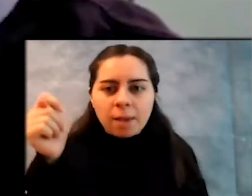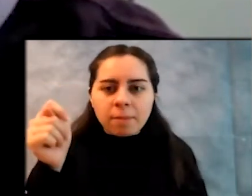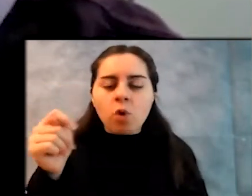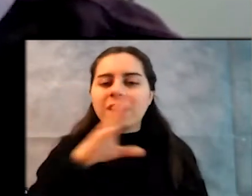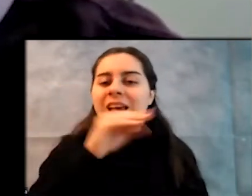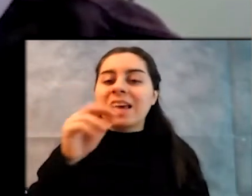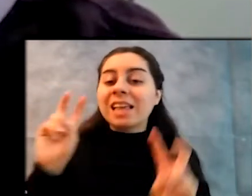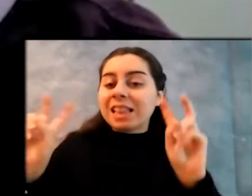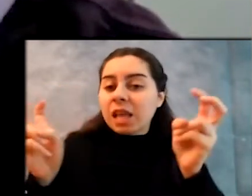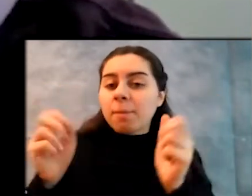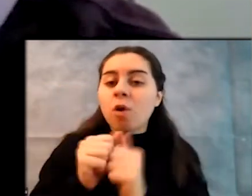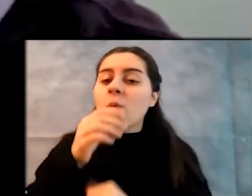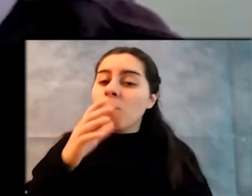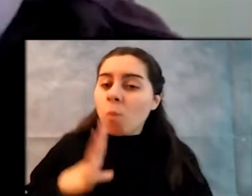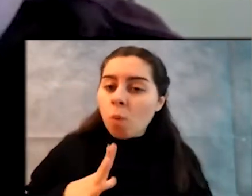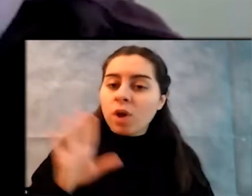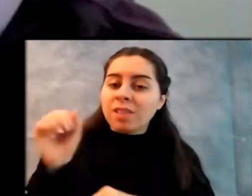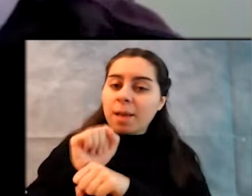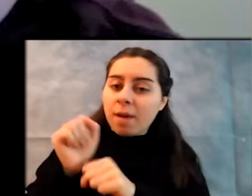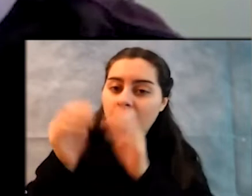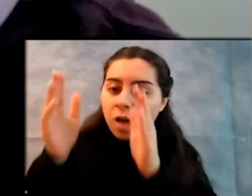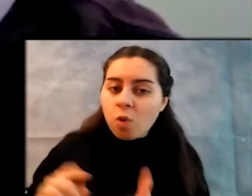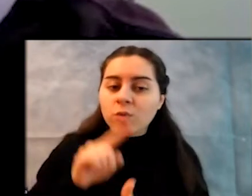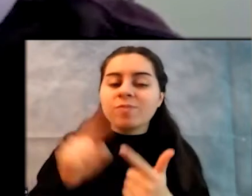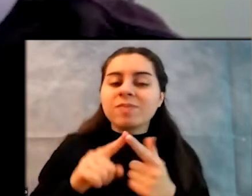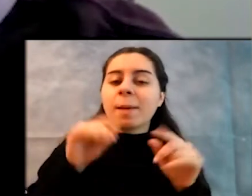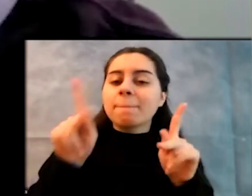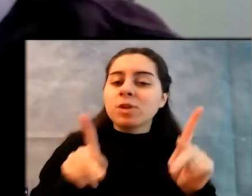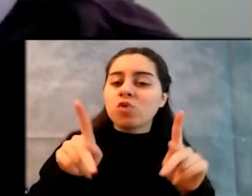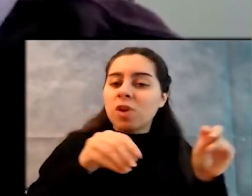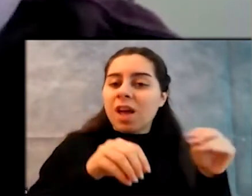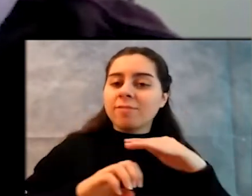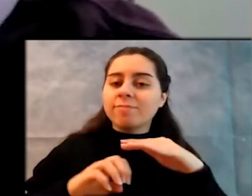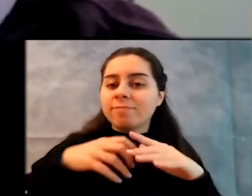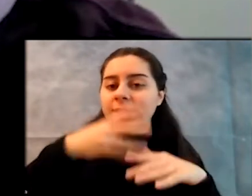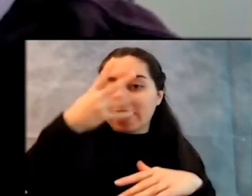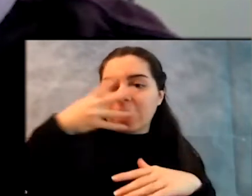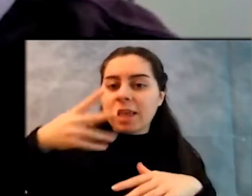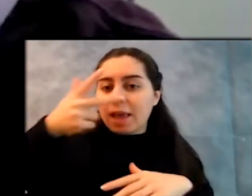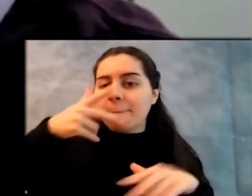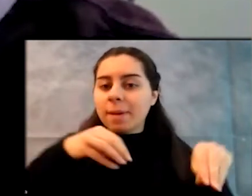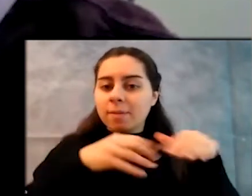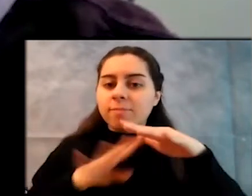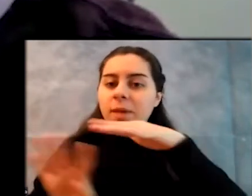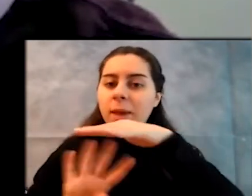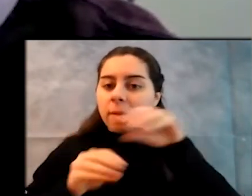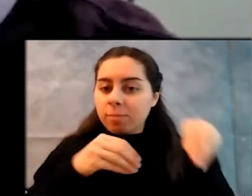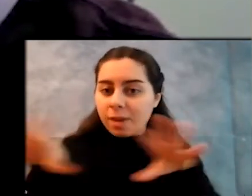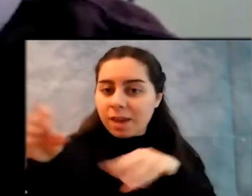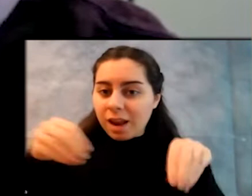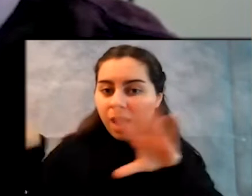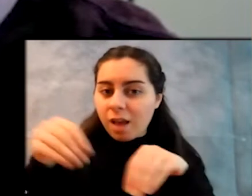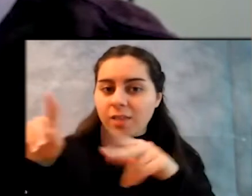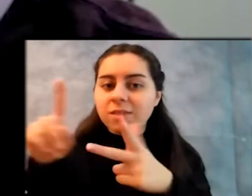the figure of the nomad and the immigrants, and the return from economic exile to confront the catastrophic confluence